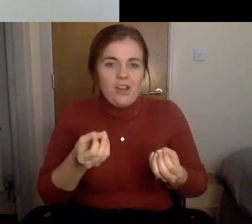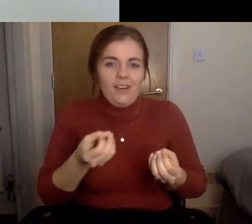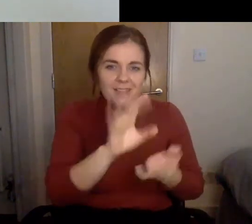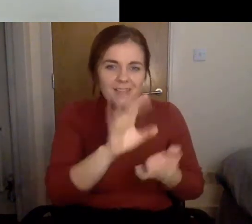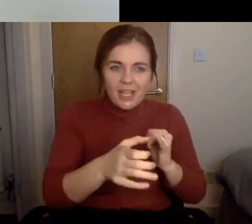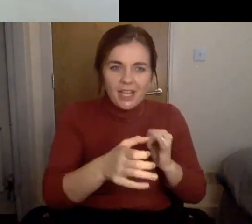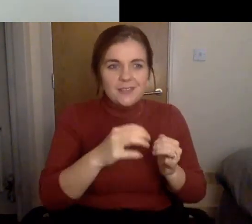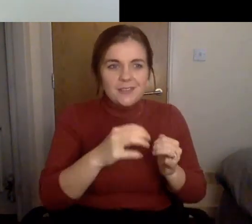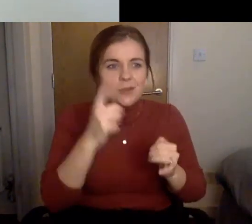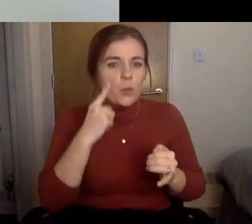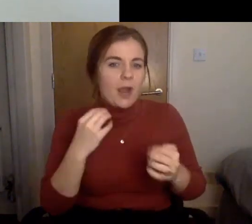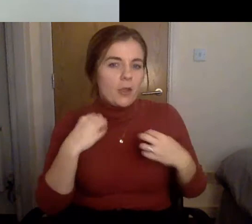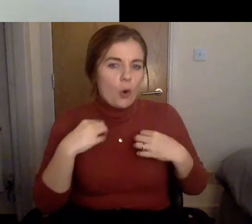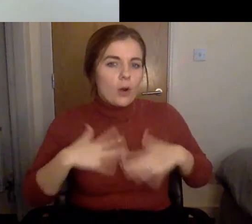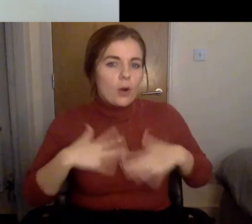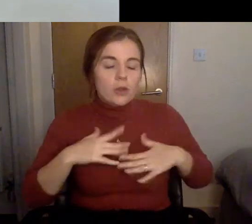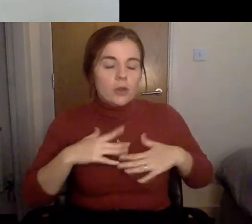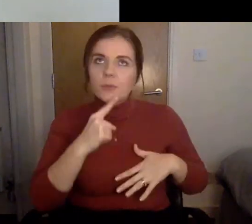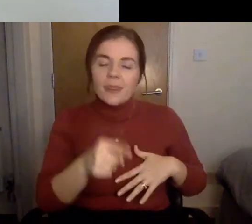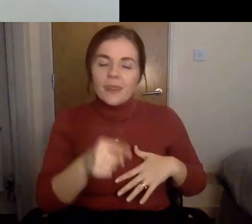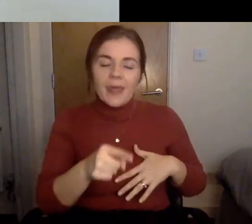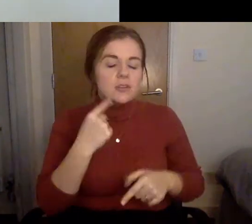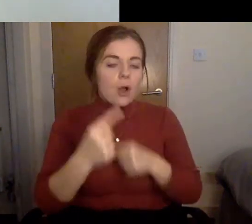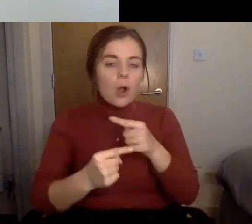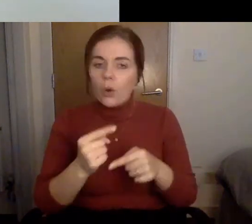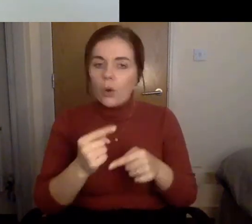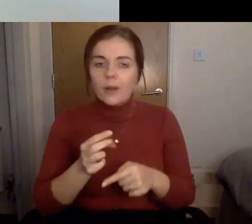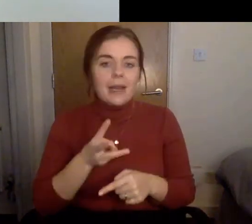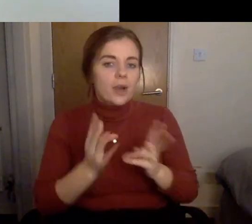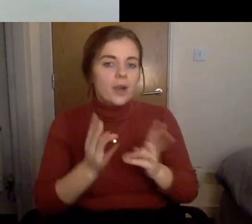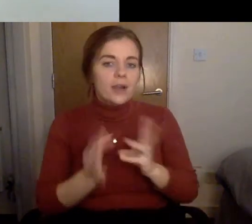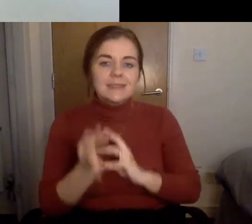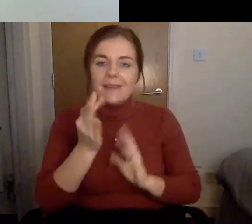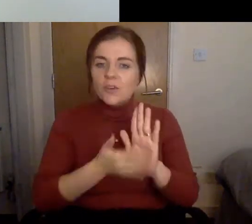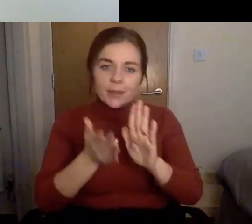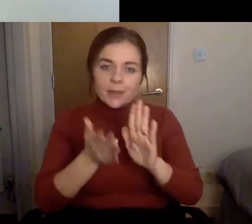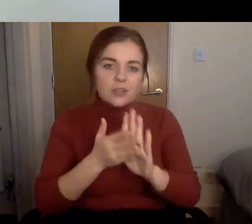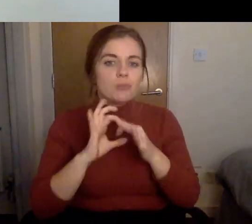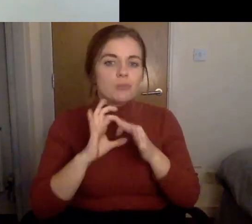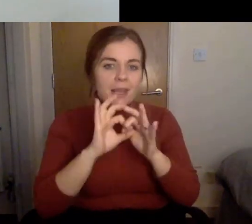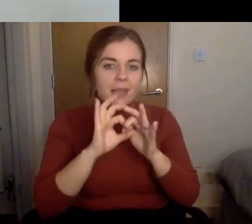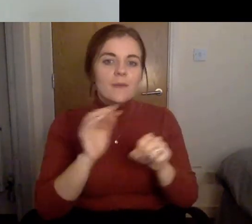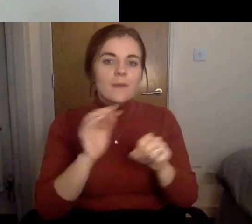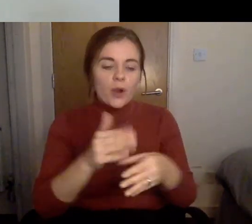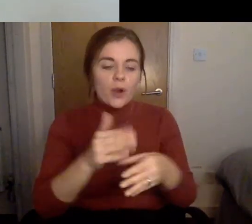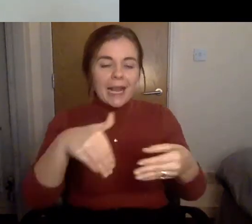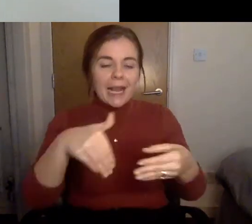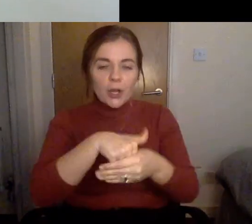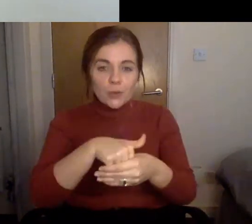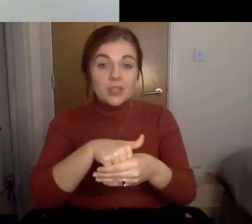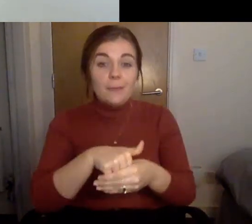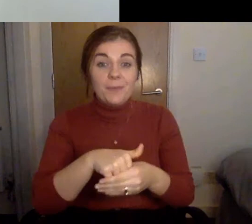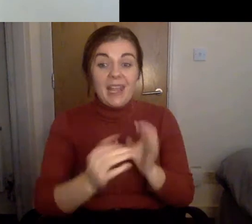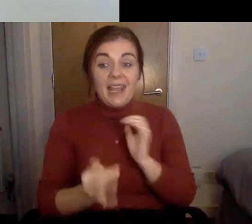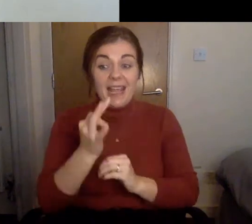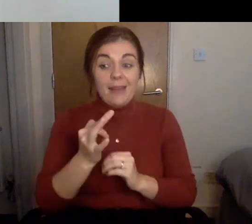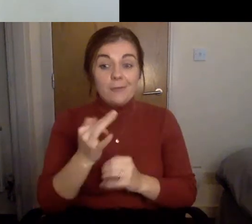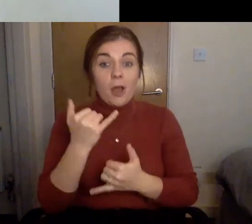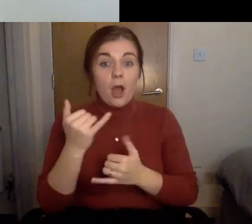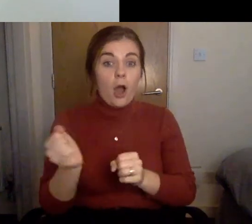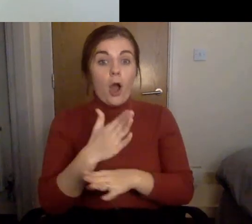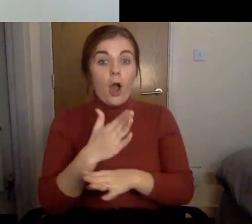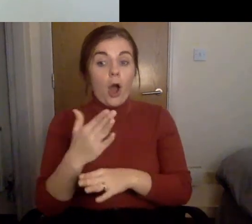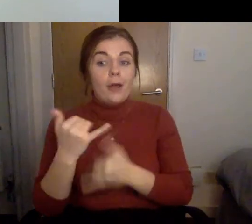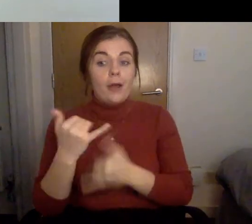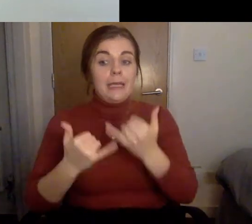only works if you've built the relationship of inclusion. So if all year you've been kind of whispering, you know, he